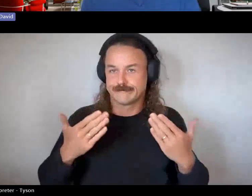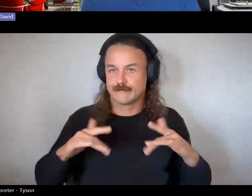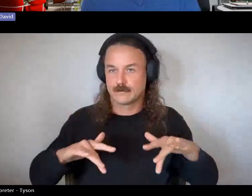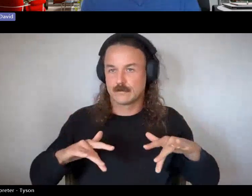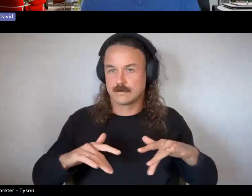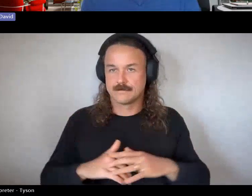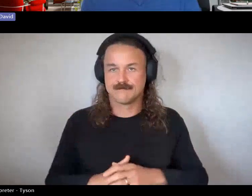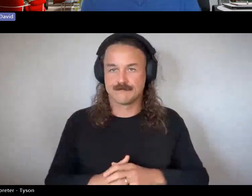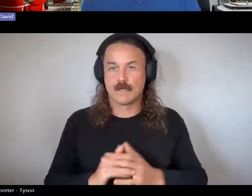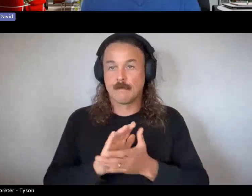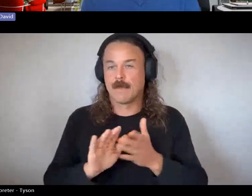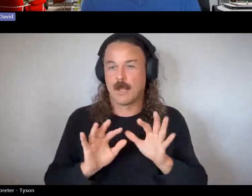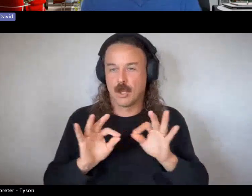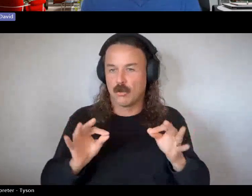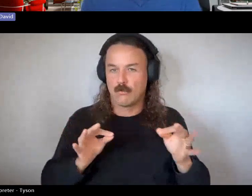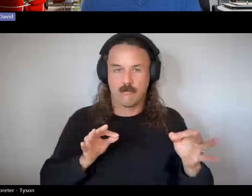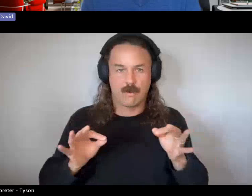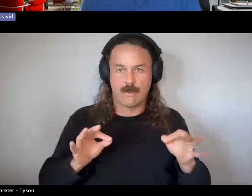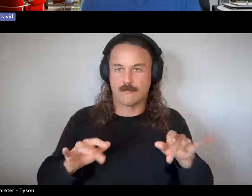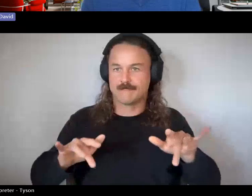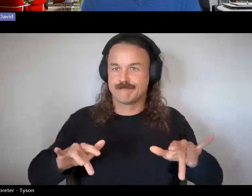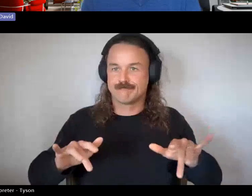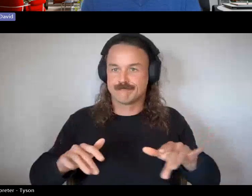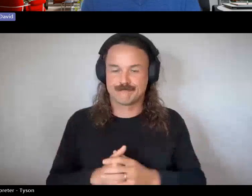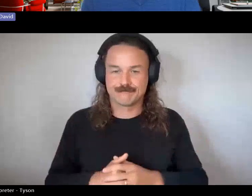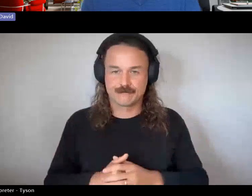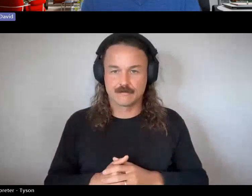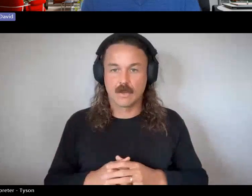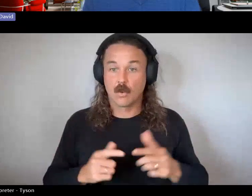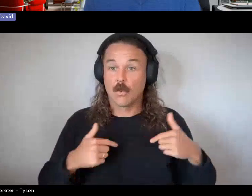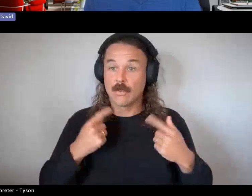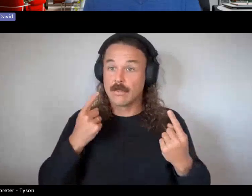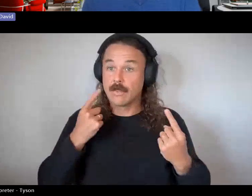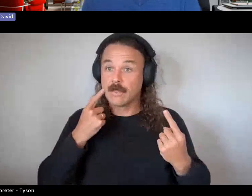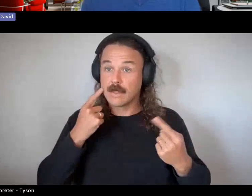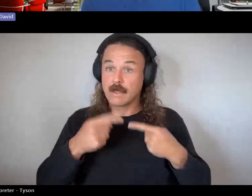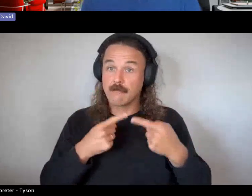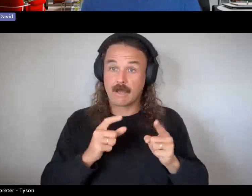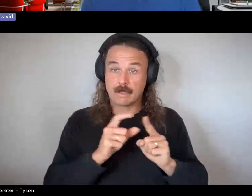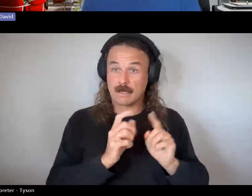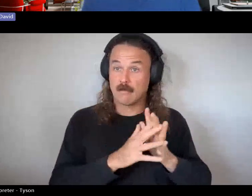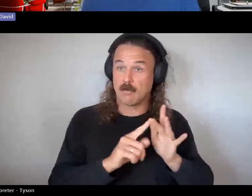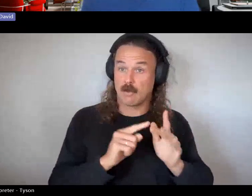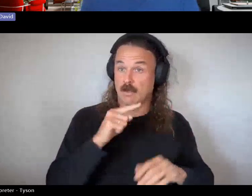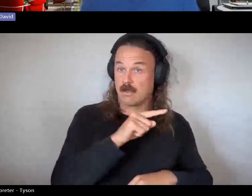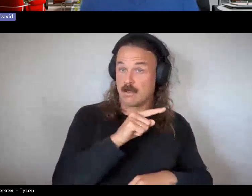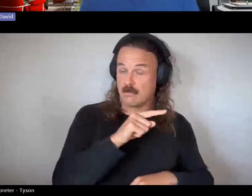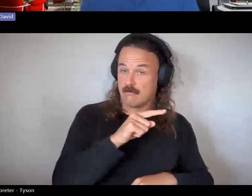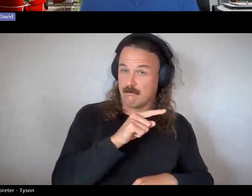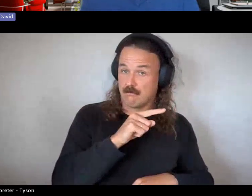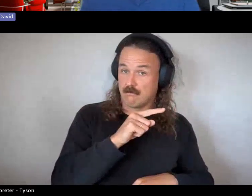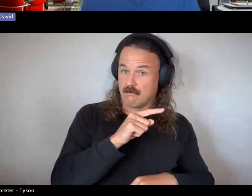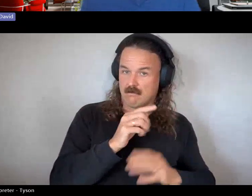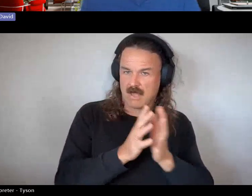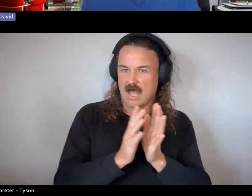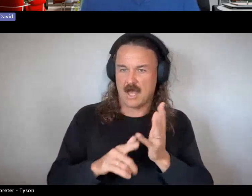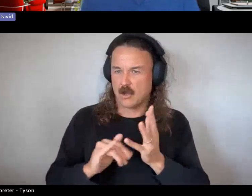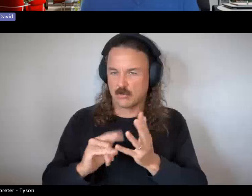firm plan. So we're considering how to use the DWI, as I said at the start, in the context of our